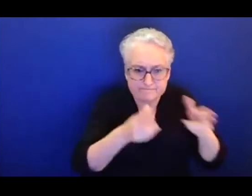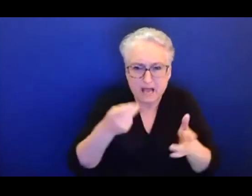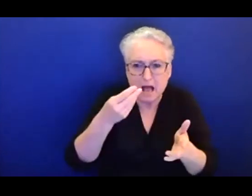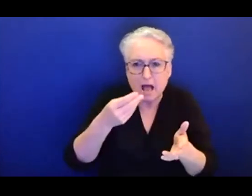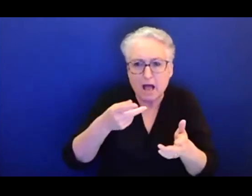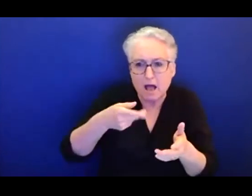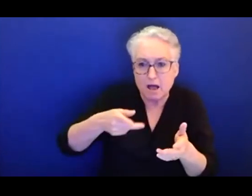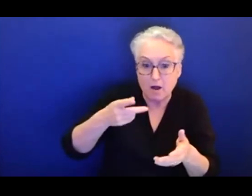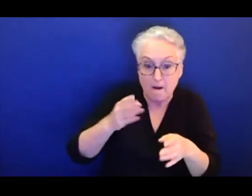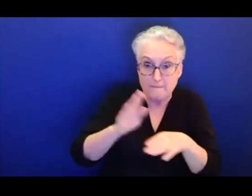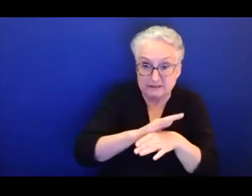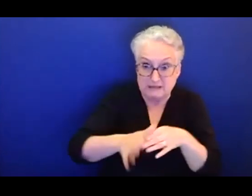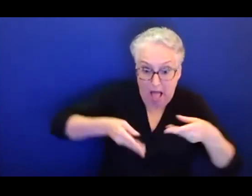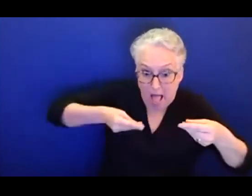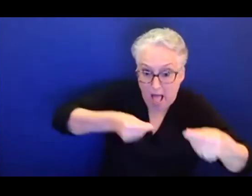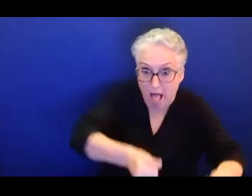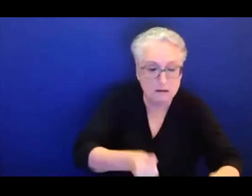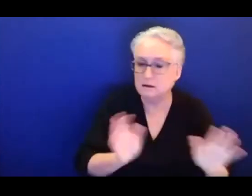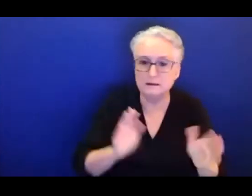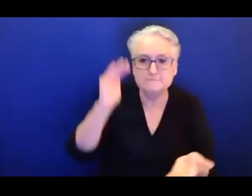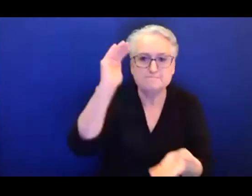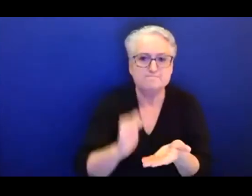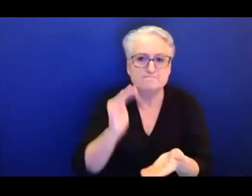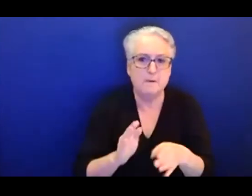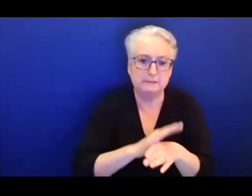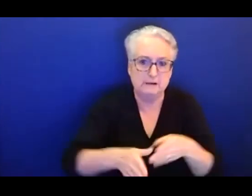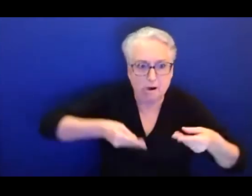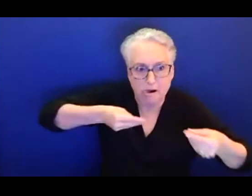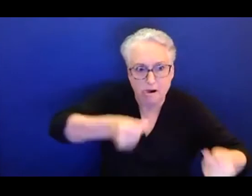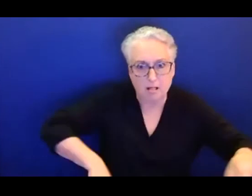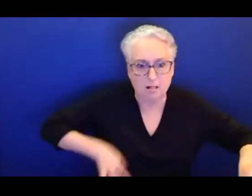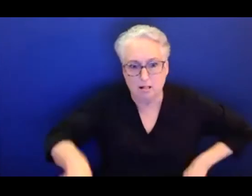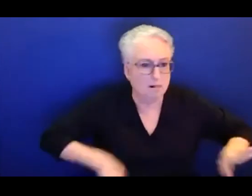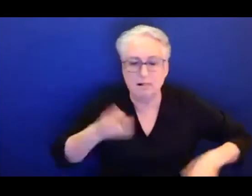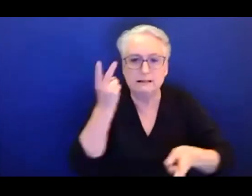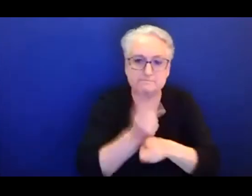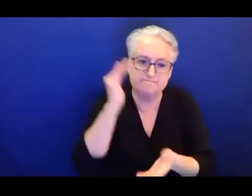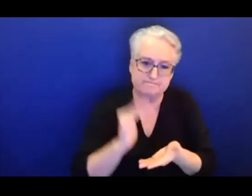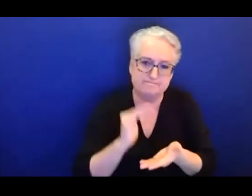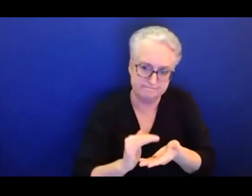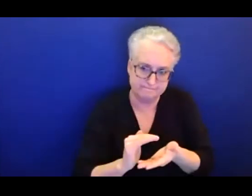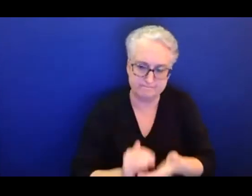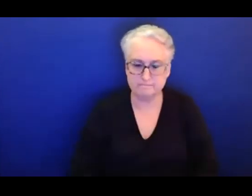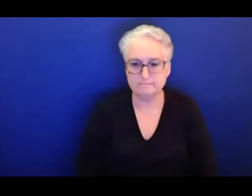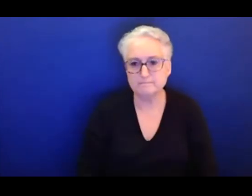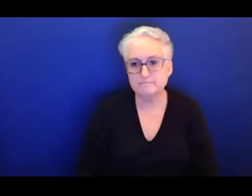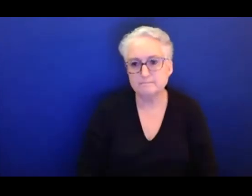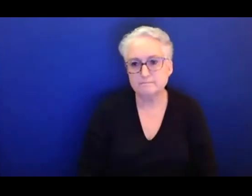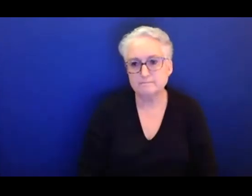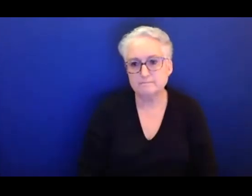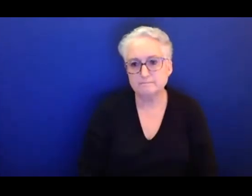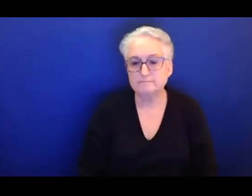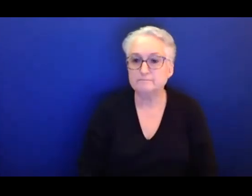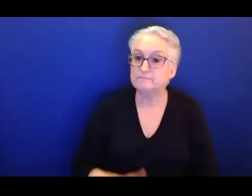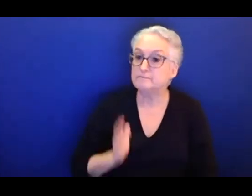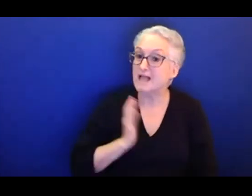businesses grow. So our goals and objectives for 2021 and 22 include continuing to stimulate economic